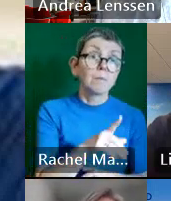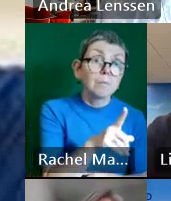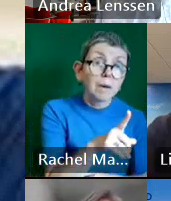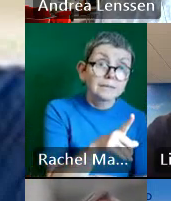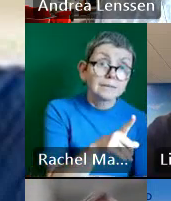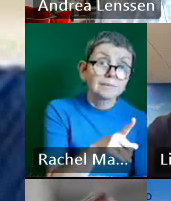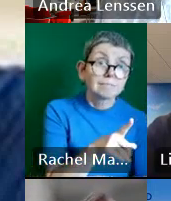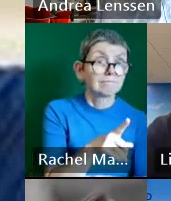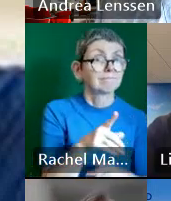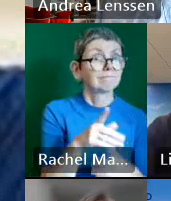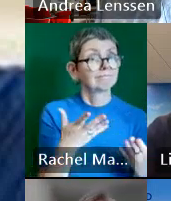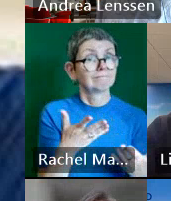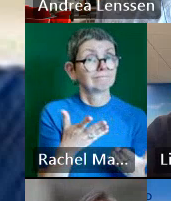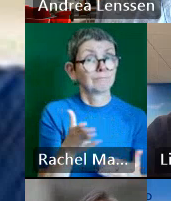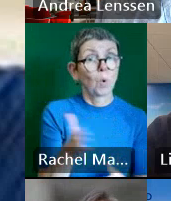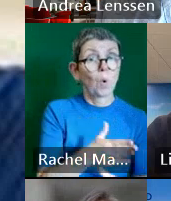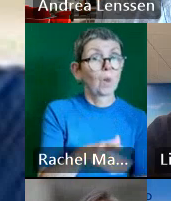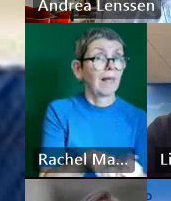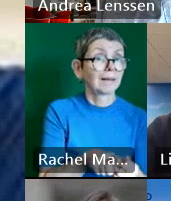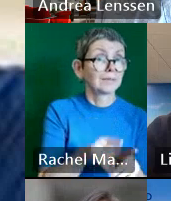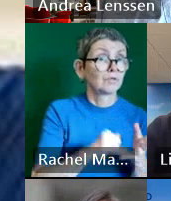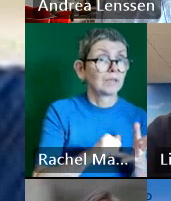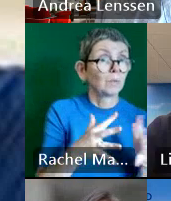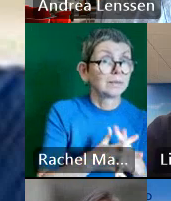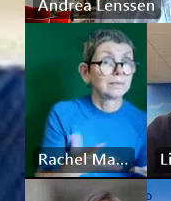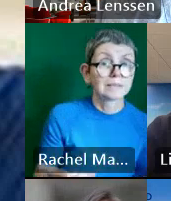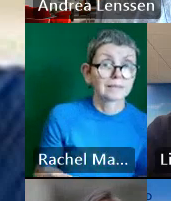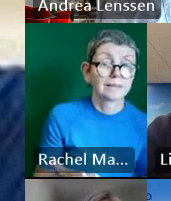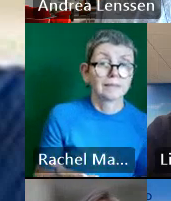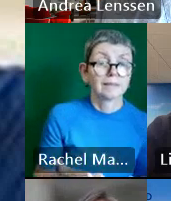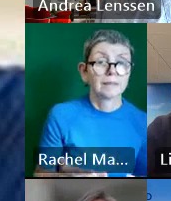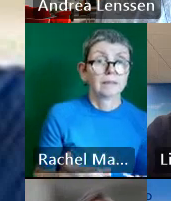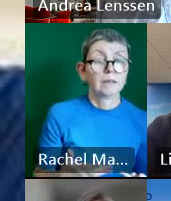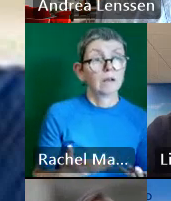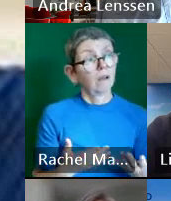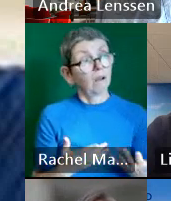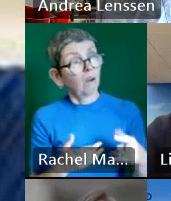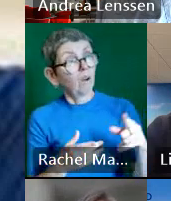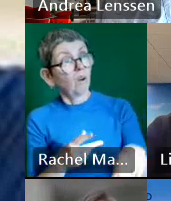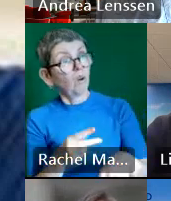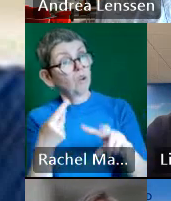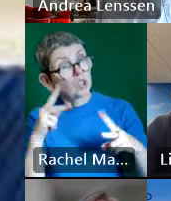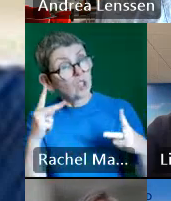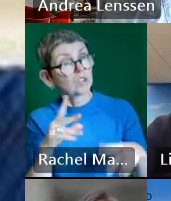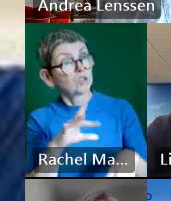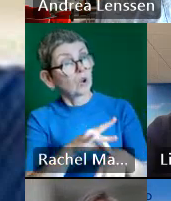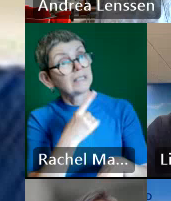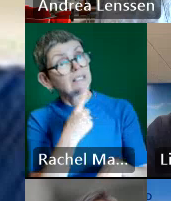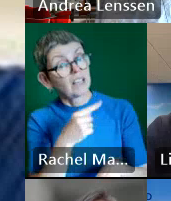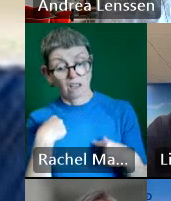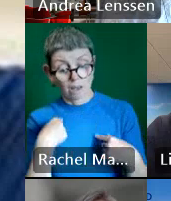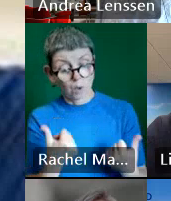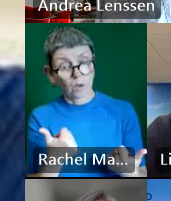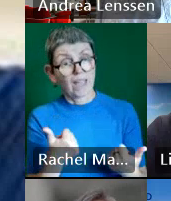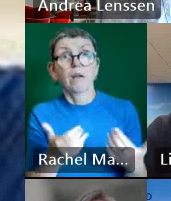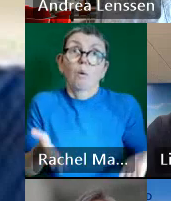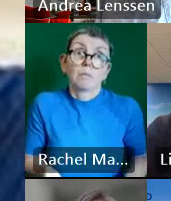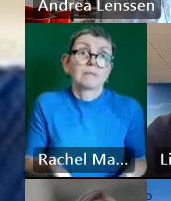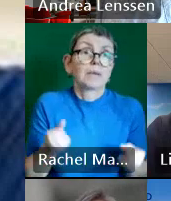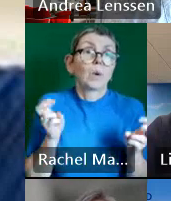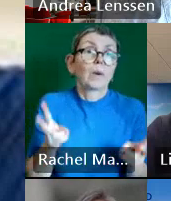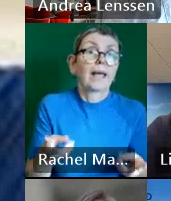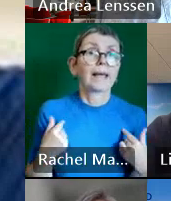that can't advocate for themselves or feel like, well, the doctor said I'm okay, I must be all right. Even since I've been doing